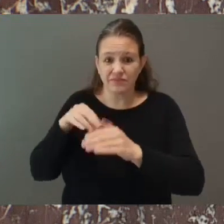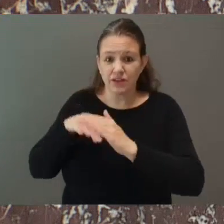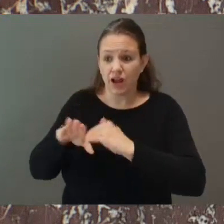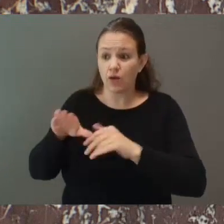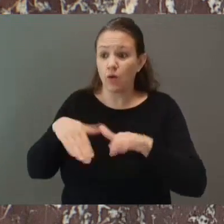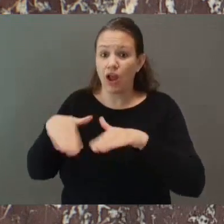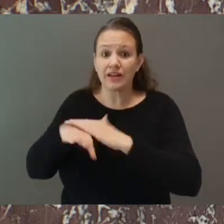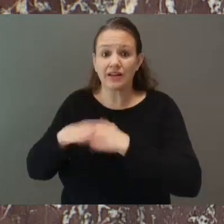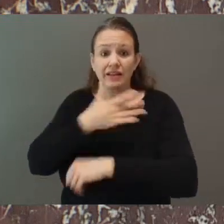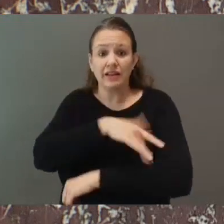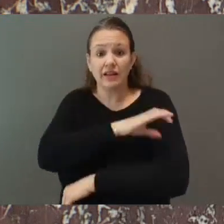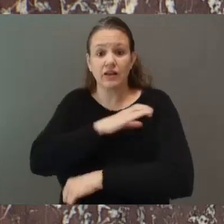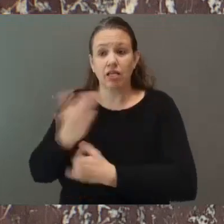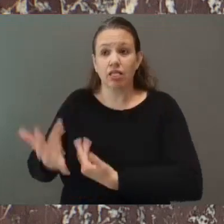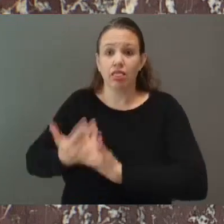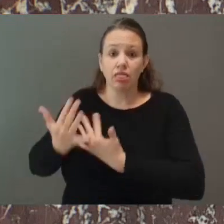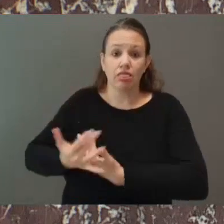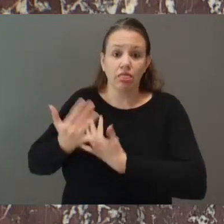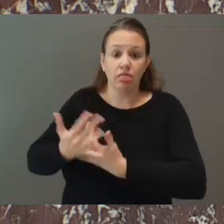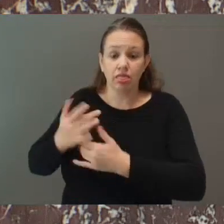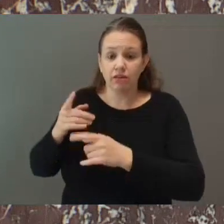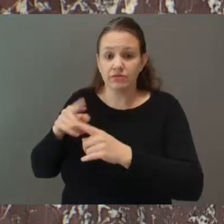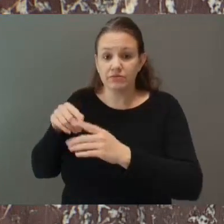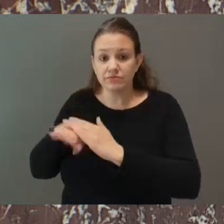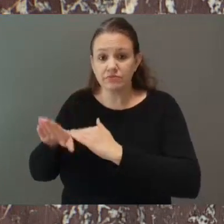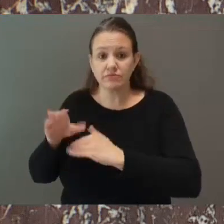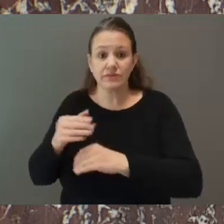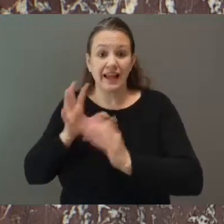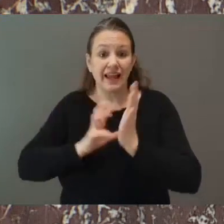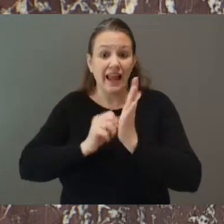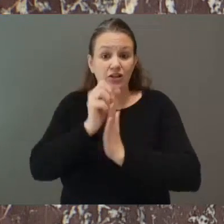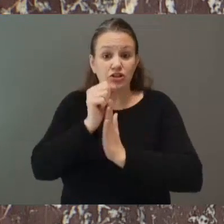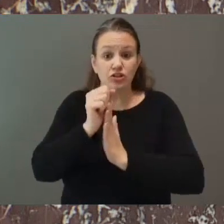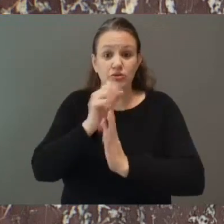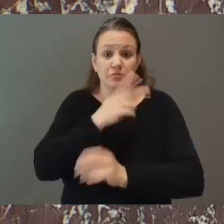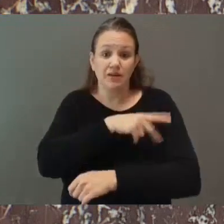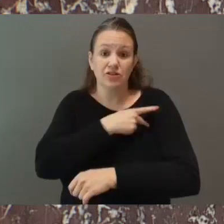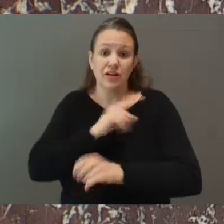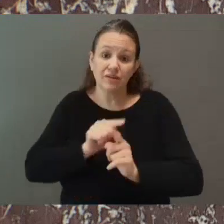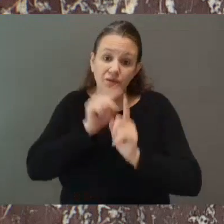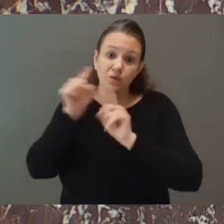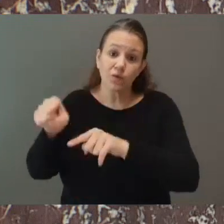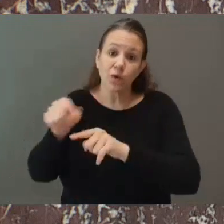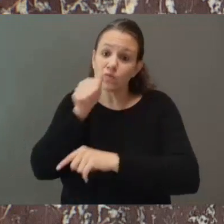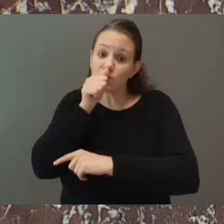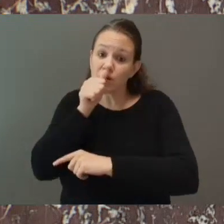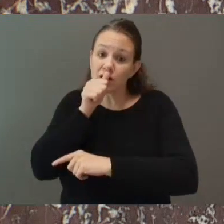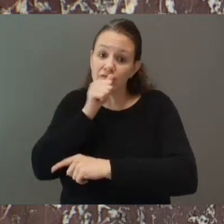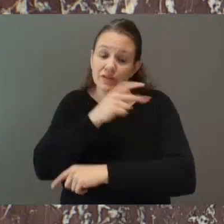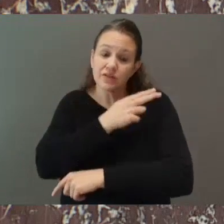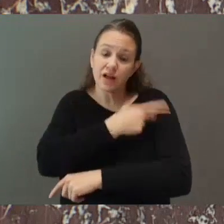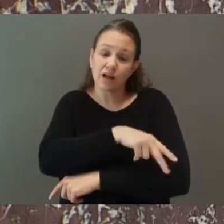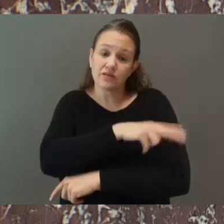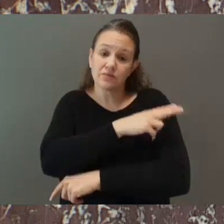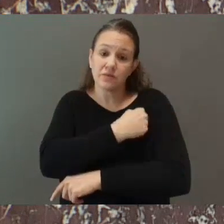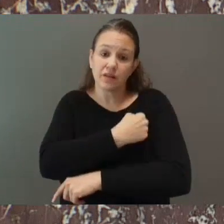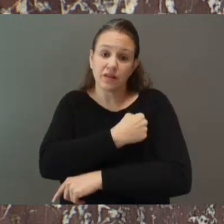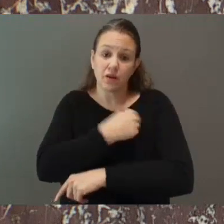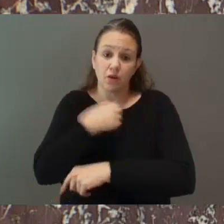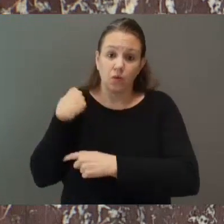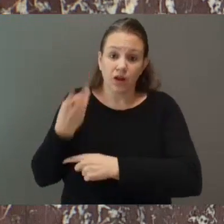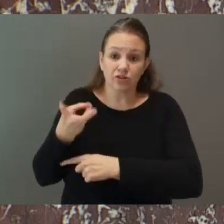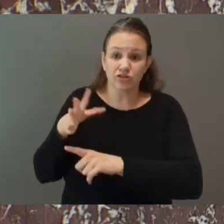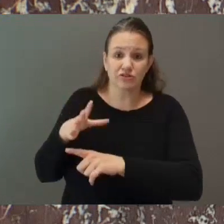private hospitals down in Bellingham. BC United would instead, Mr. Speaker, spend that $1 billion on cutting the fuel tax